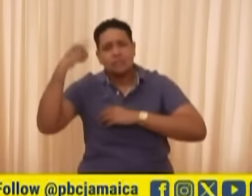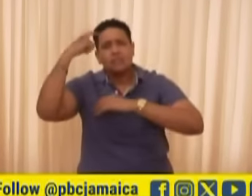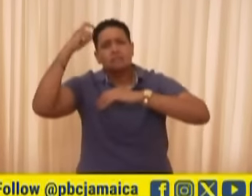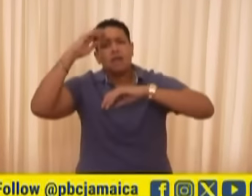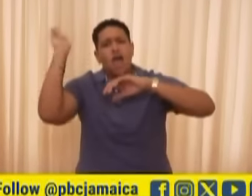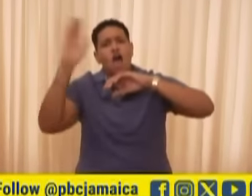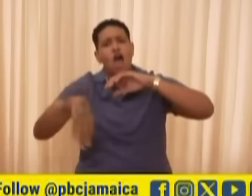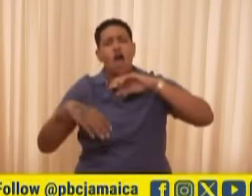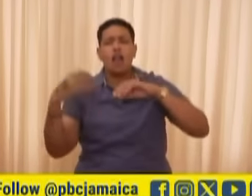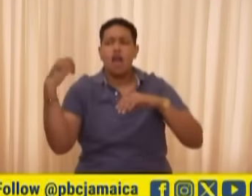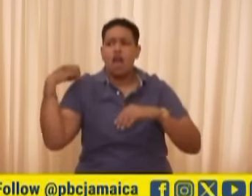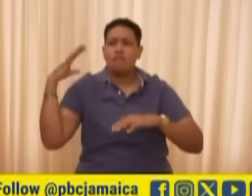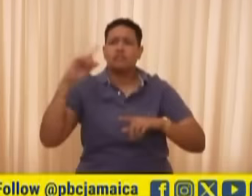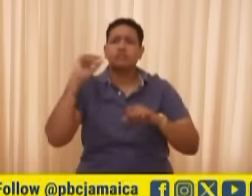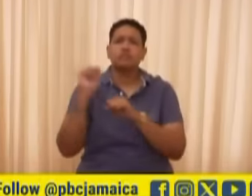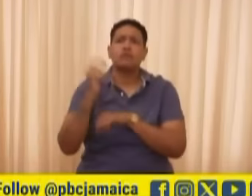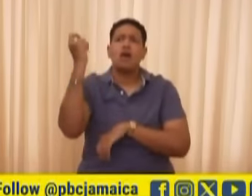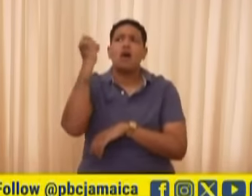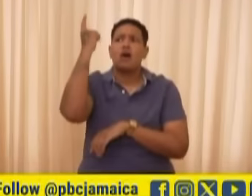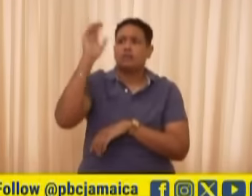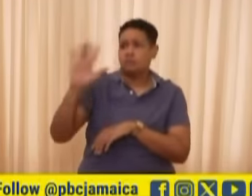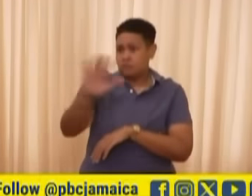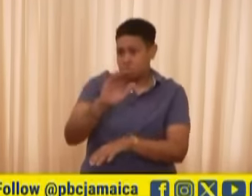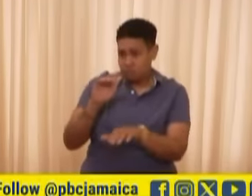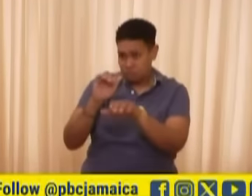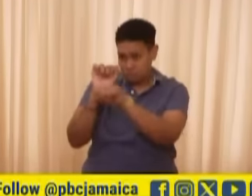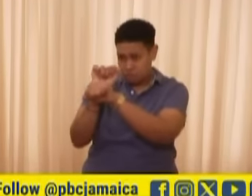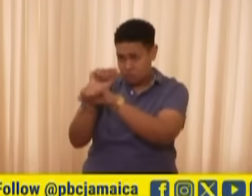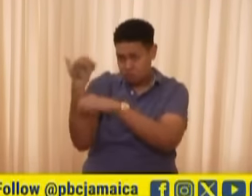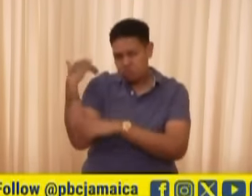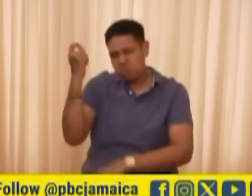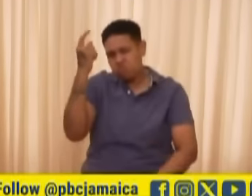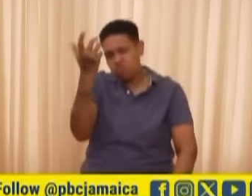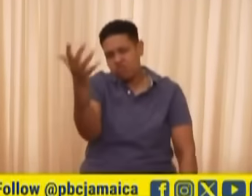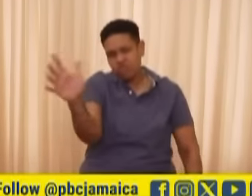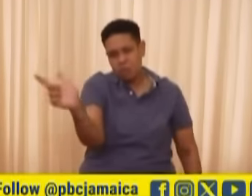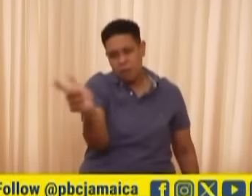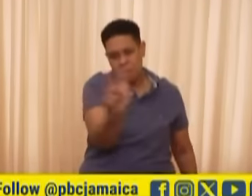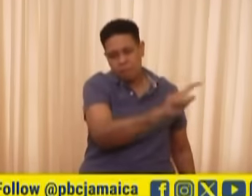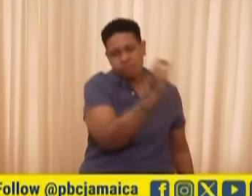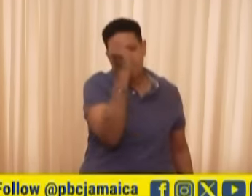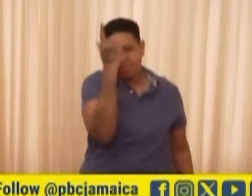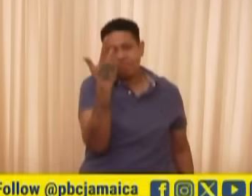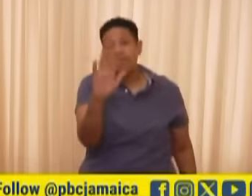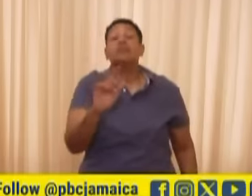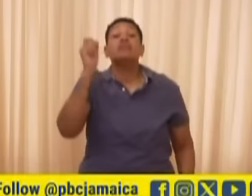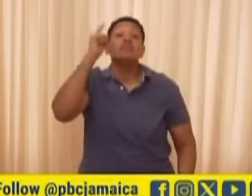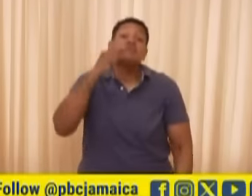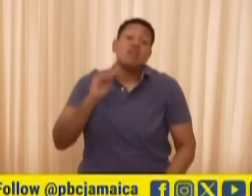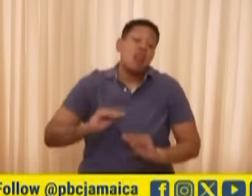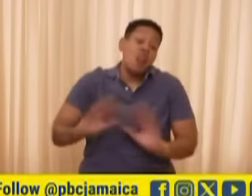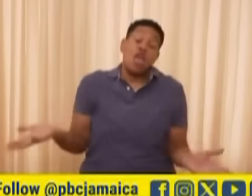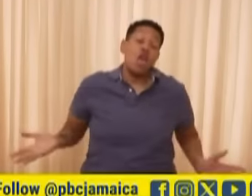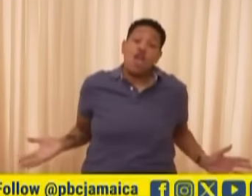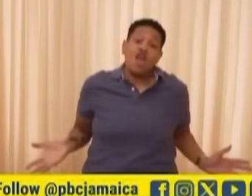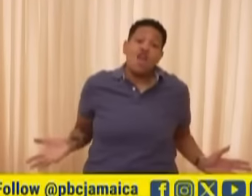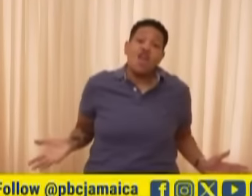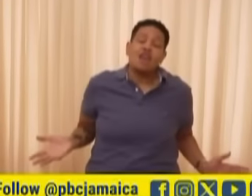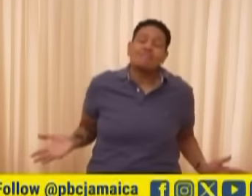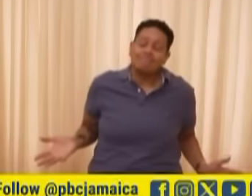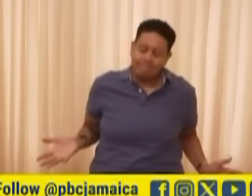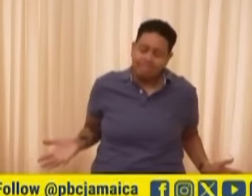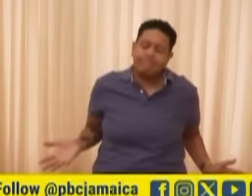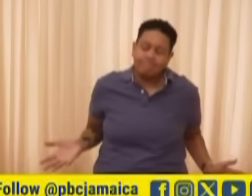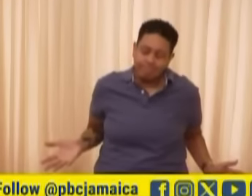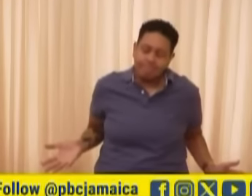the officers understand what the mission is. It is, from all indications, it is going to